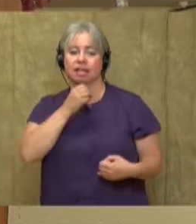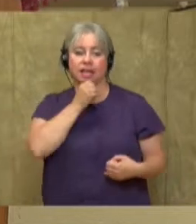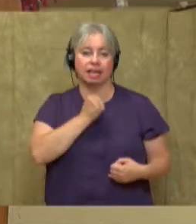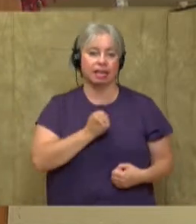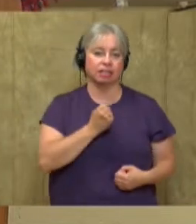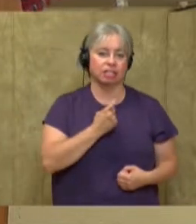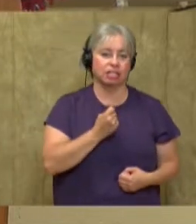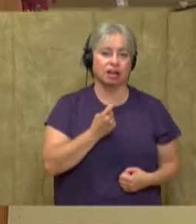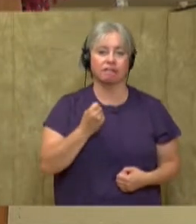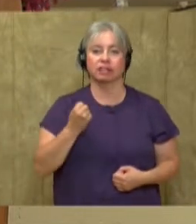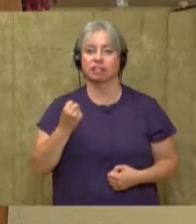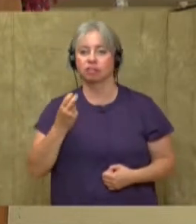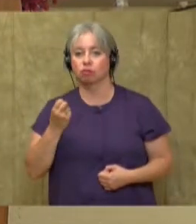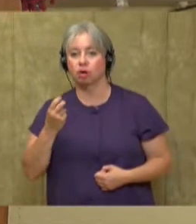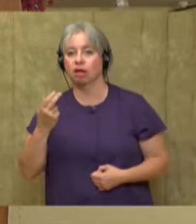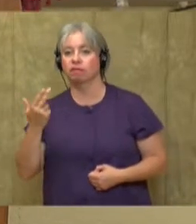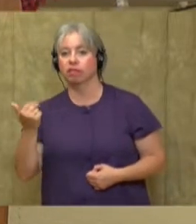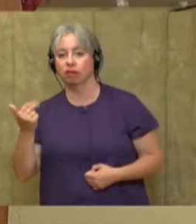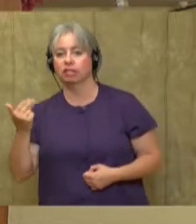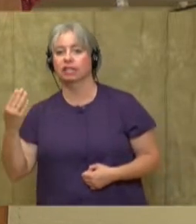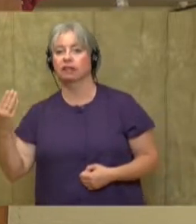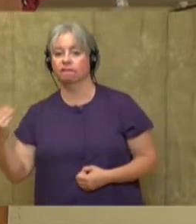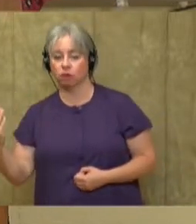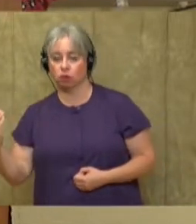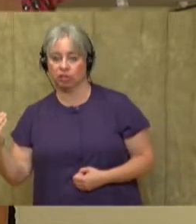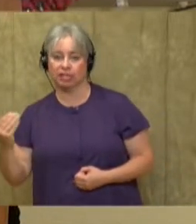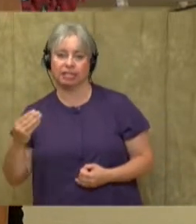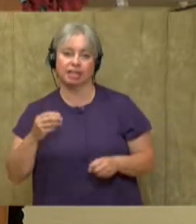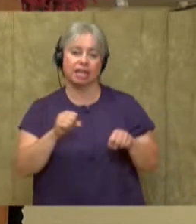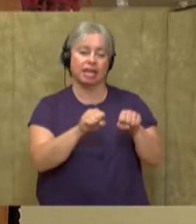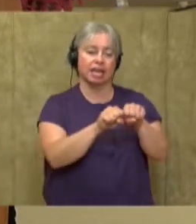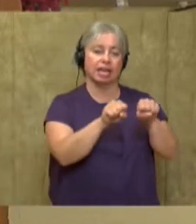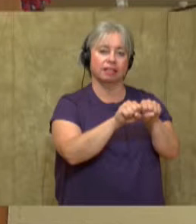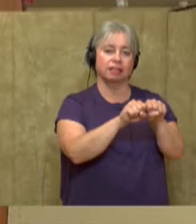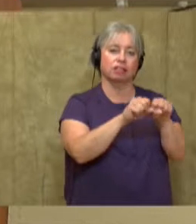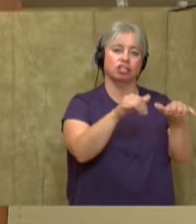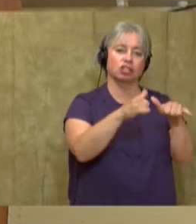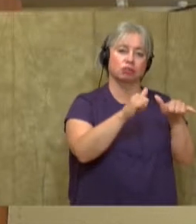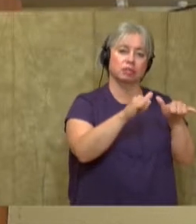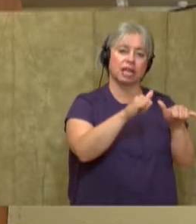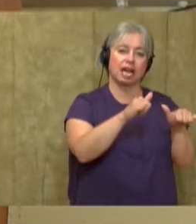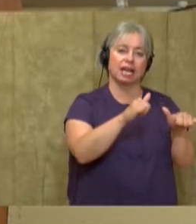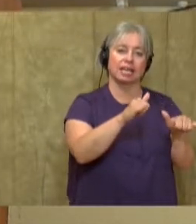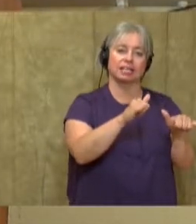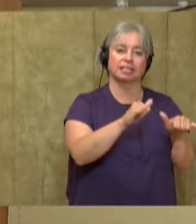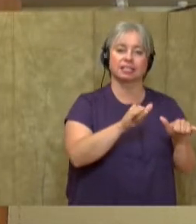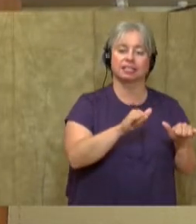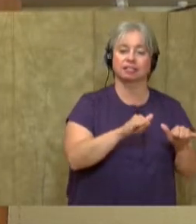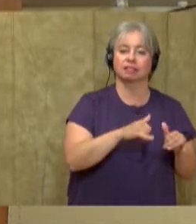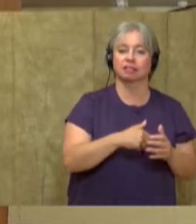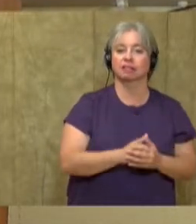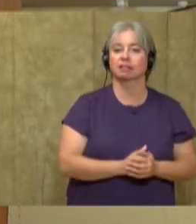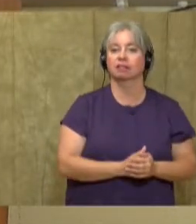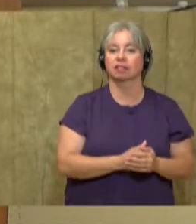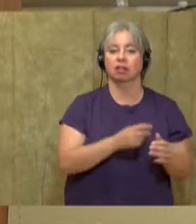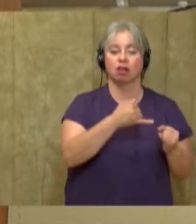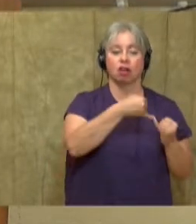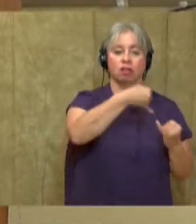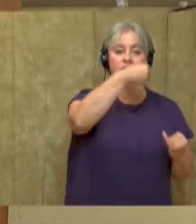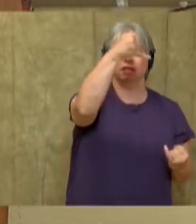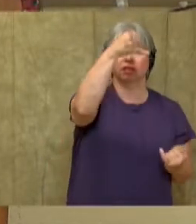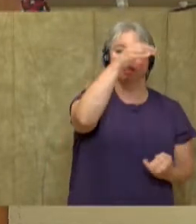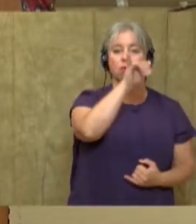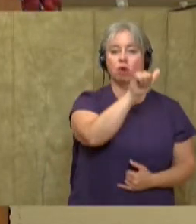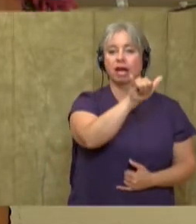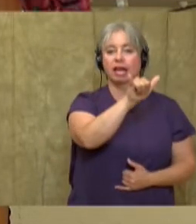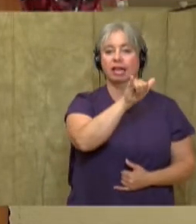12, 13, and 14. And then what shoe size they wear, okay? If we're thinking about association,